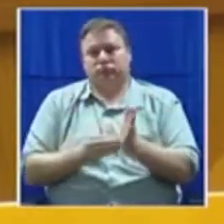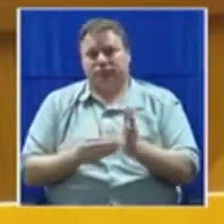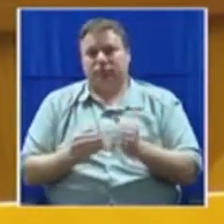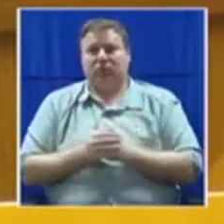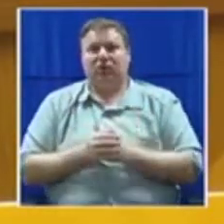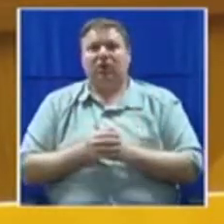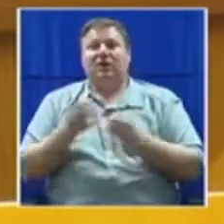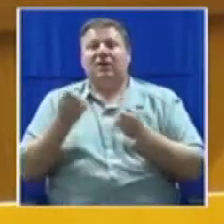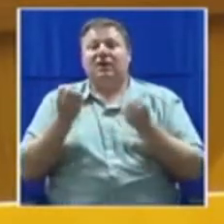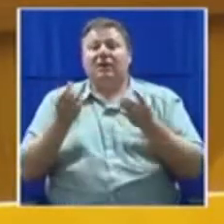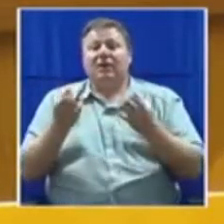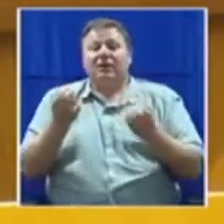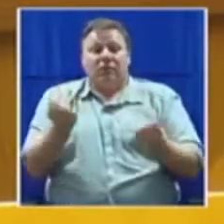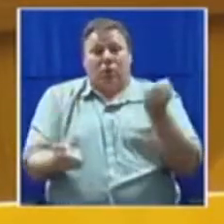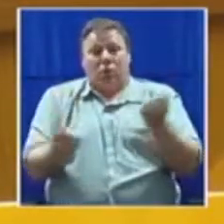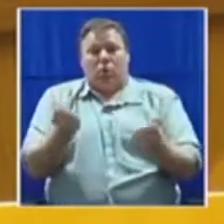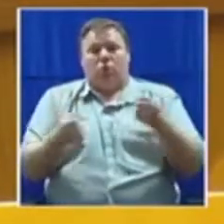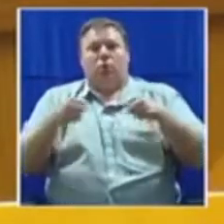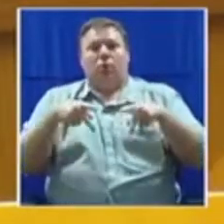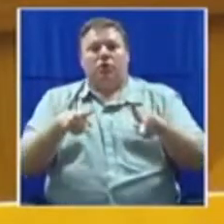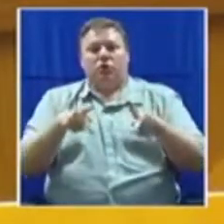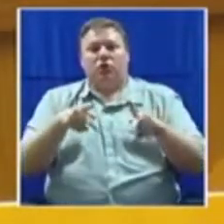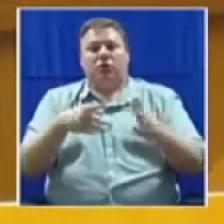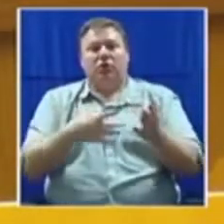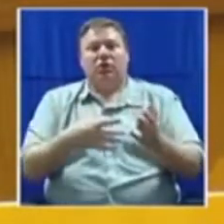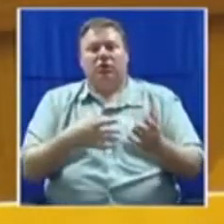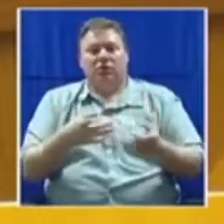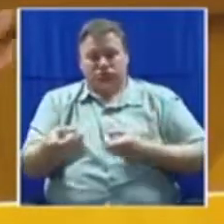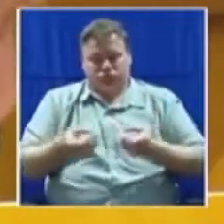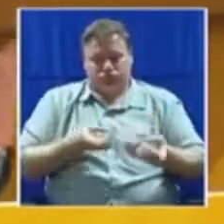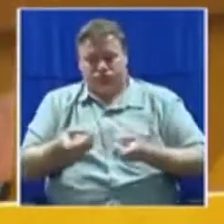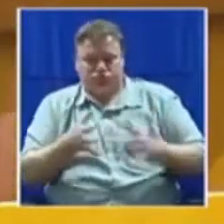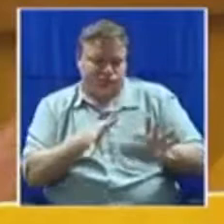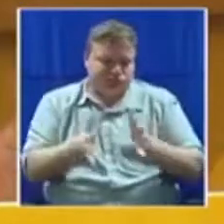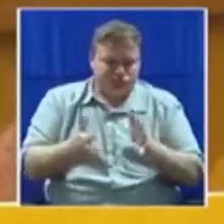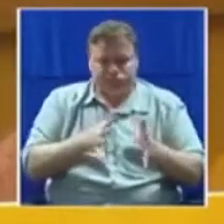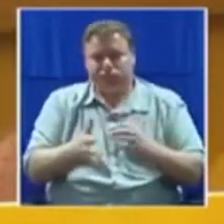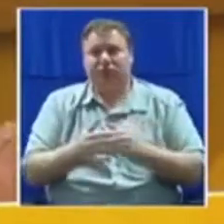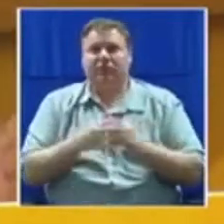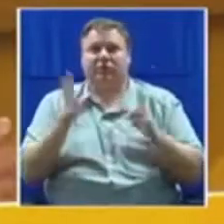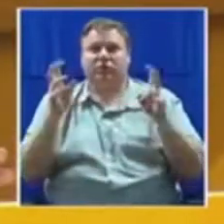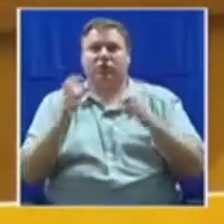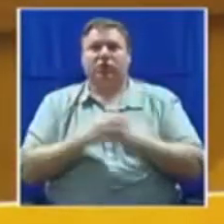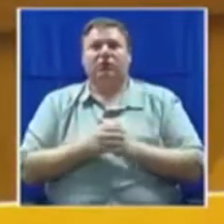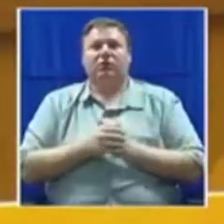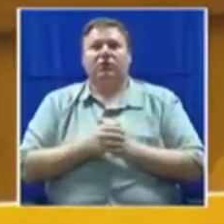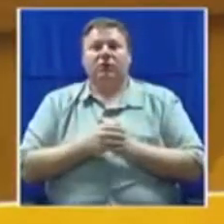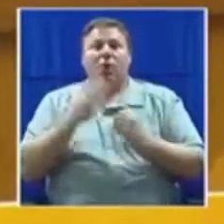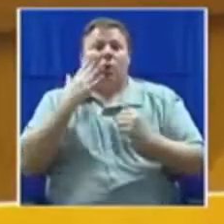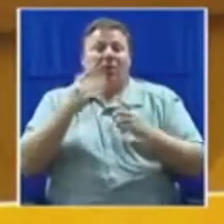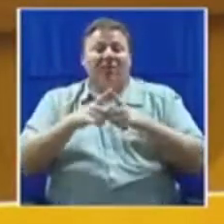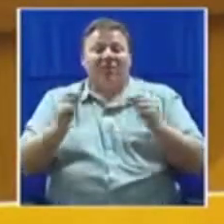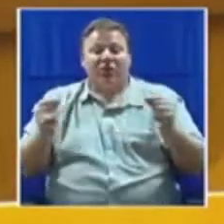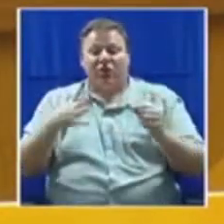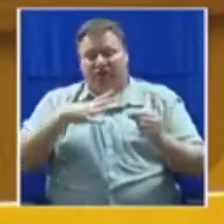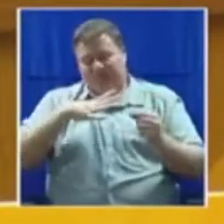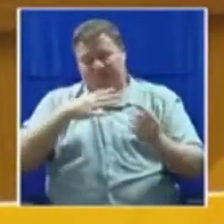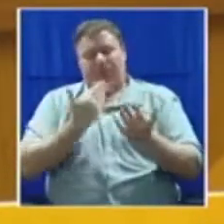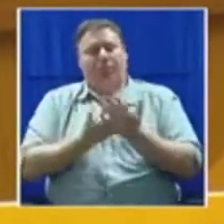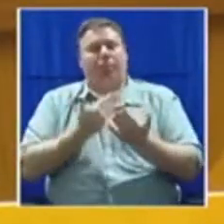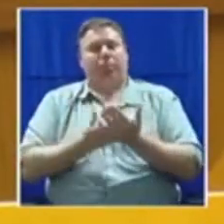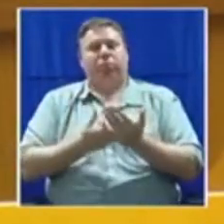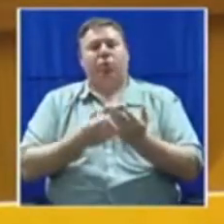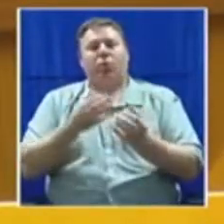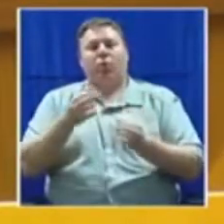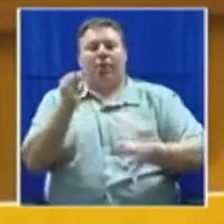matter, whereafter we can then have, if you like, a political discussion about it. I'm waiting